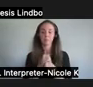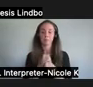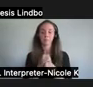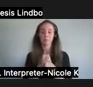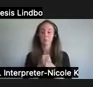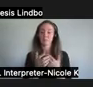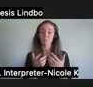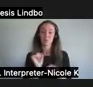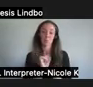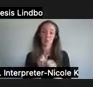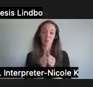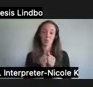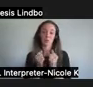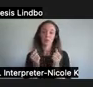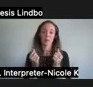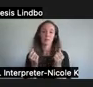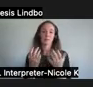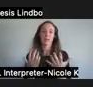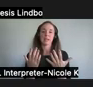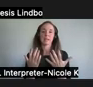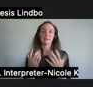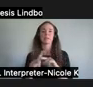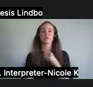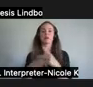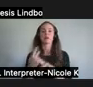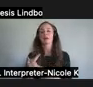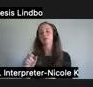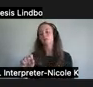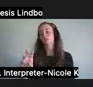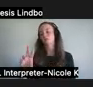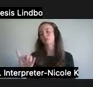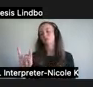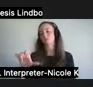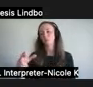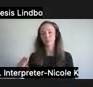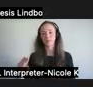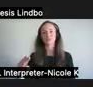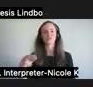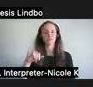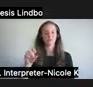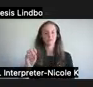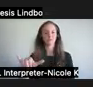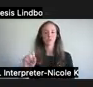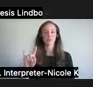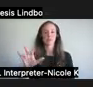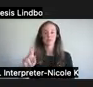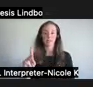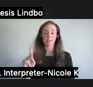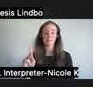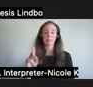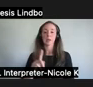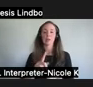with a large range of different joysticks and switches, just like the Xbox adaptive controller, but I can plug those in. And this